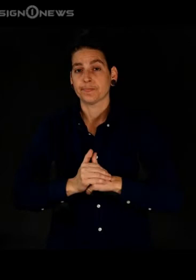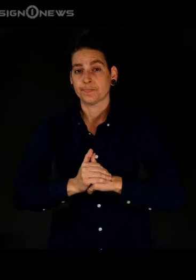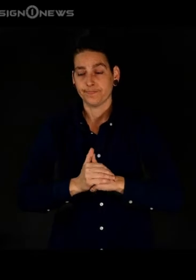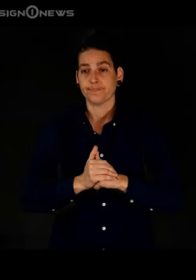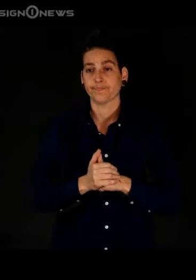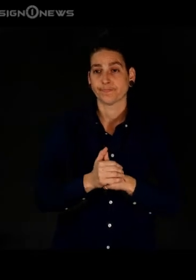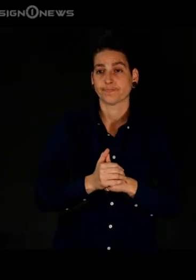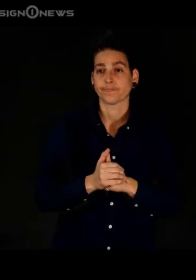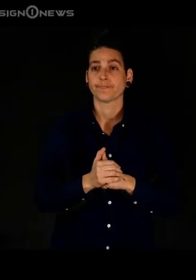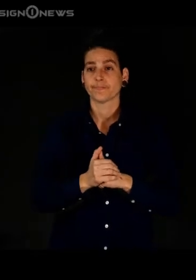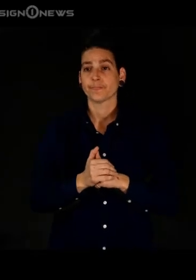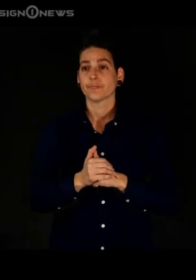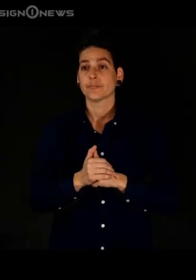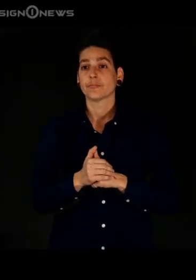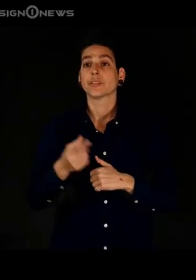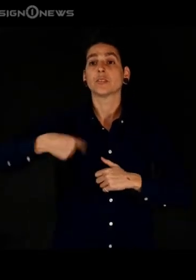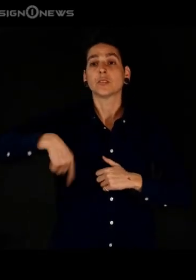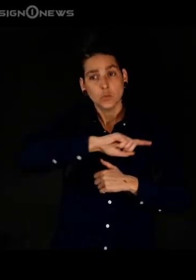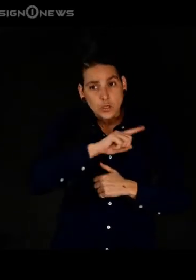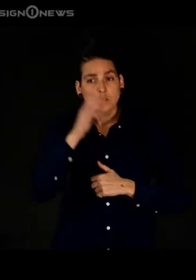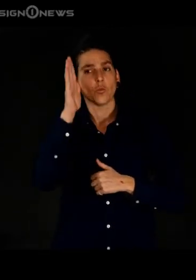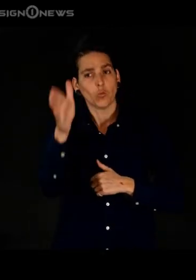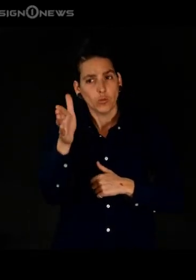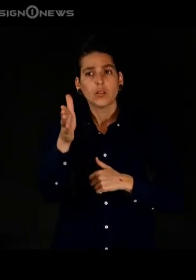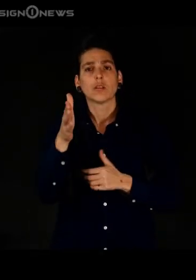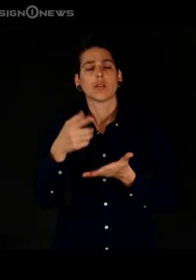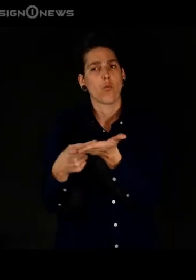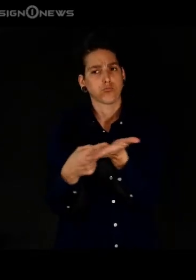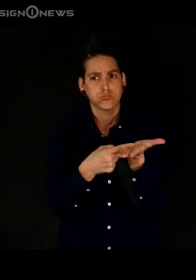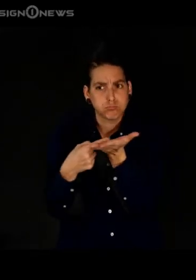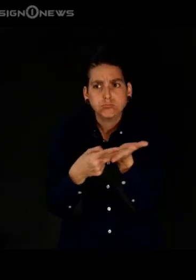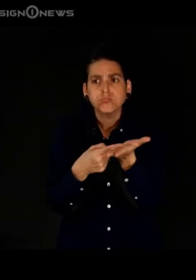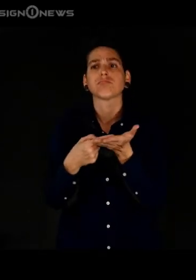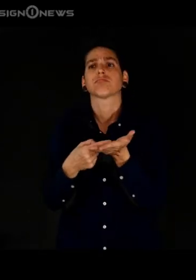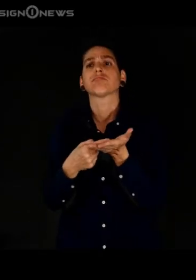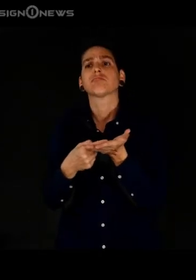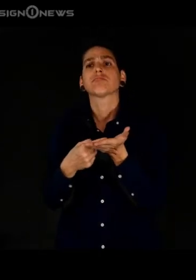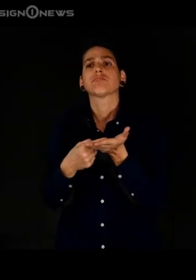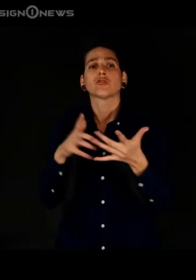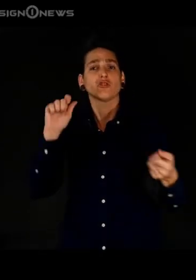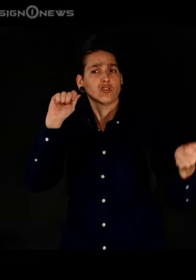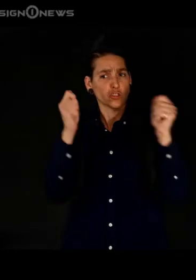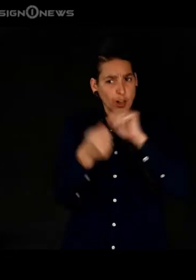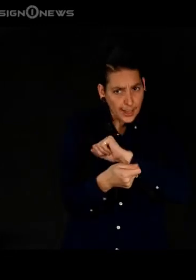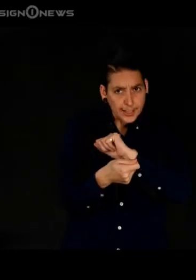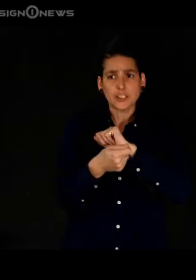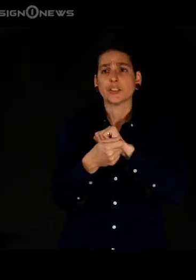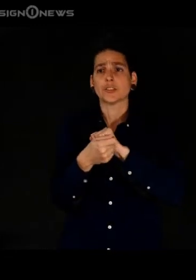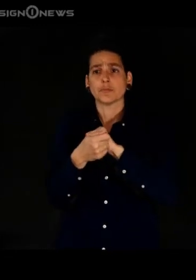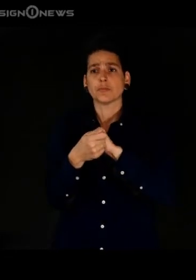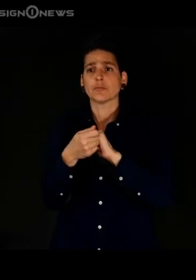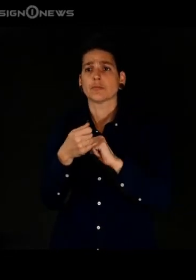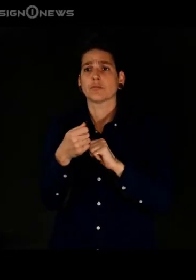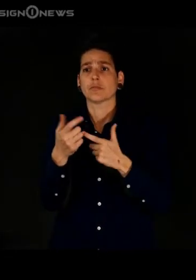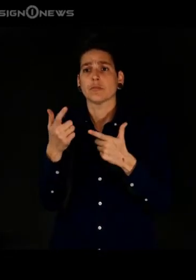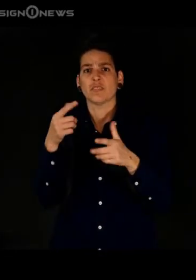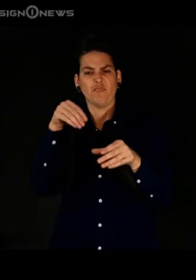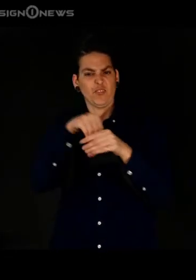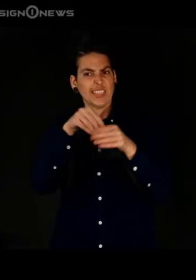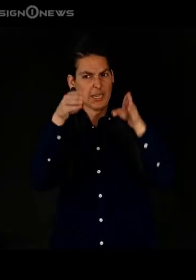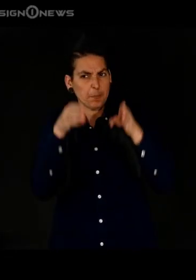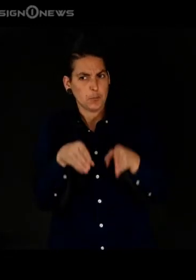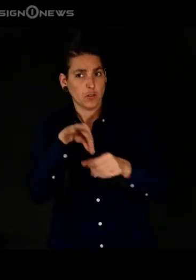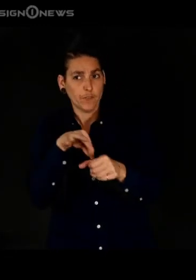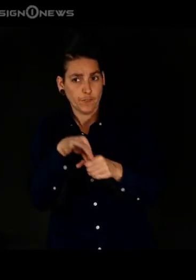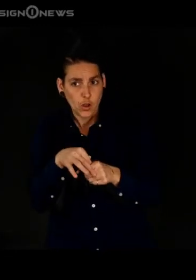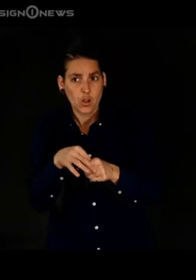2021. We are going to talk about the changes to in-person voting